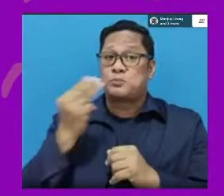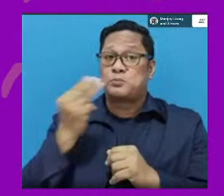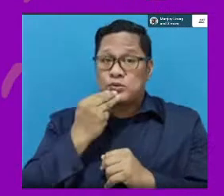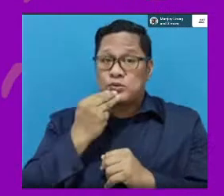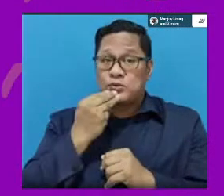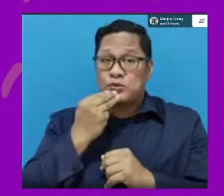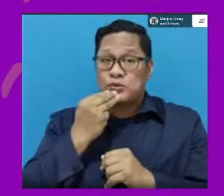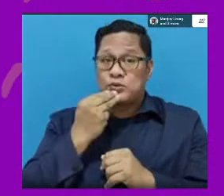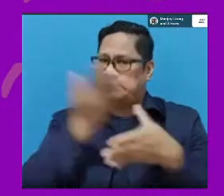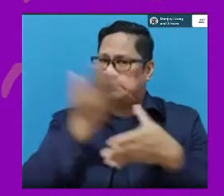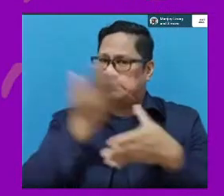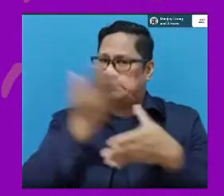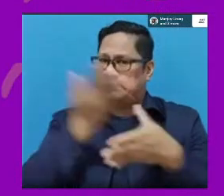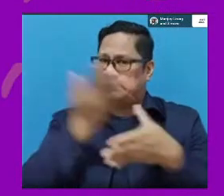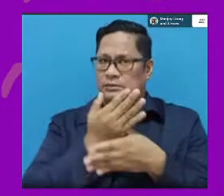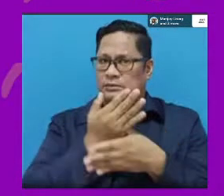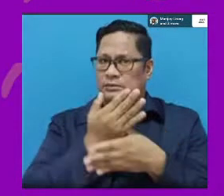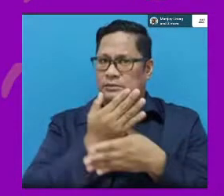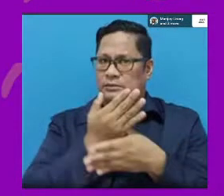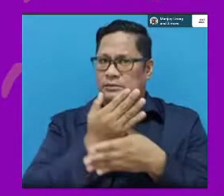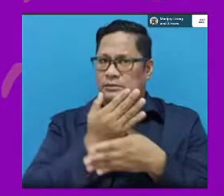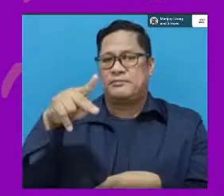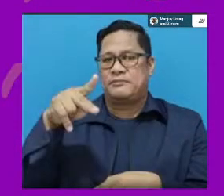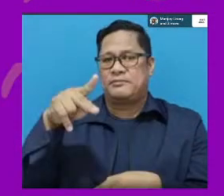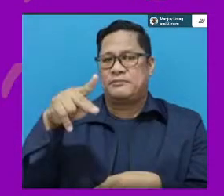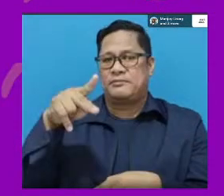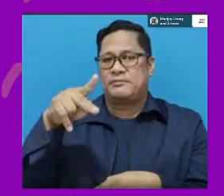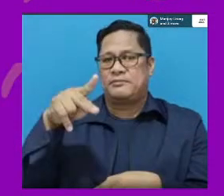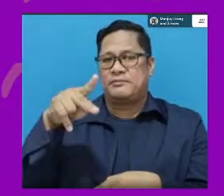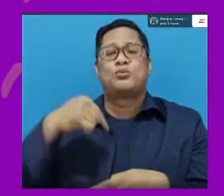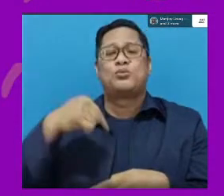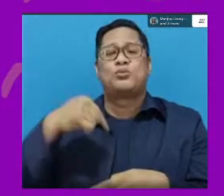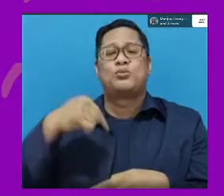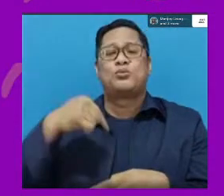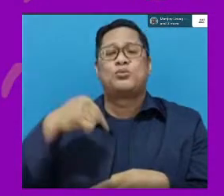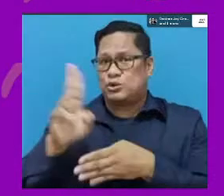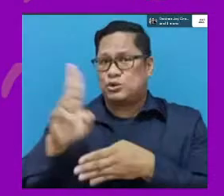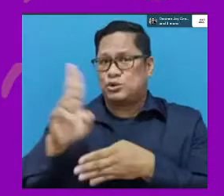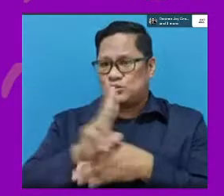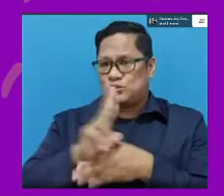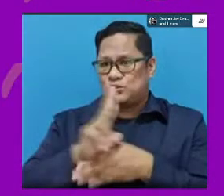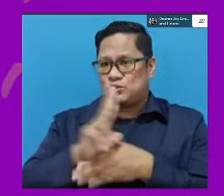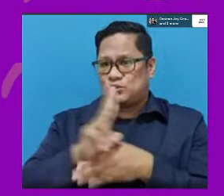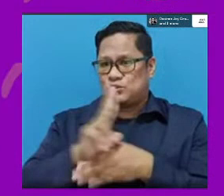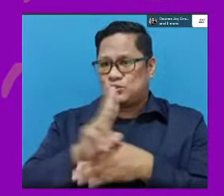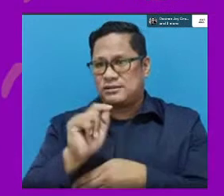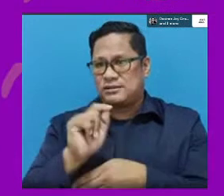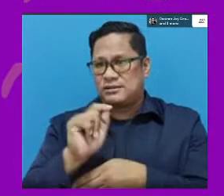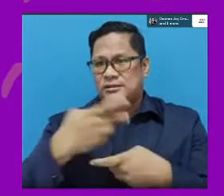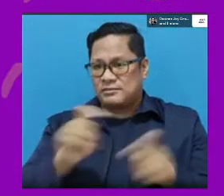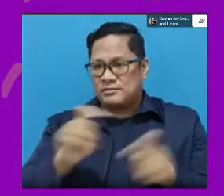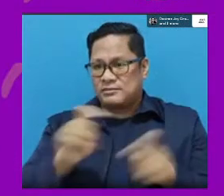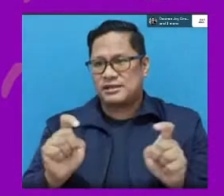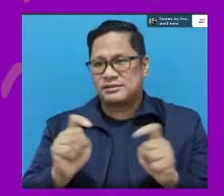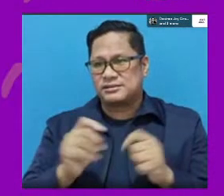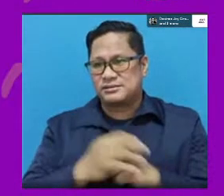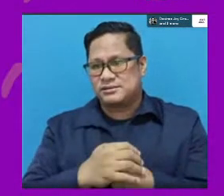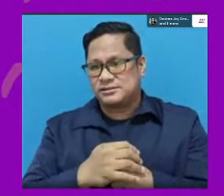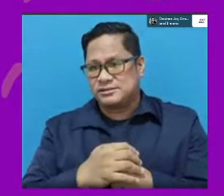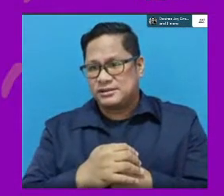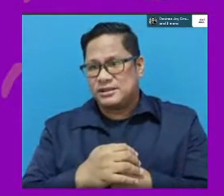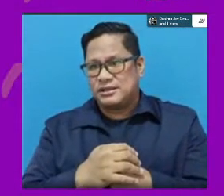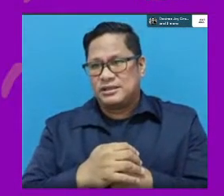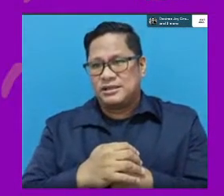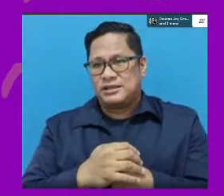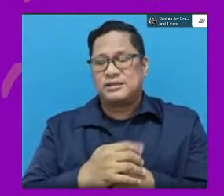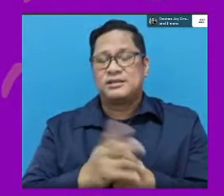disrupt any of the panels. We invite you to use the chat box for any comments or questions as you're listening,